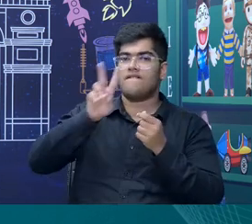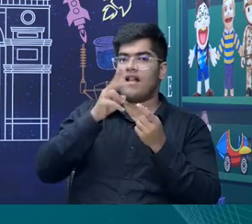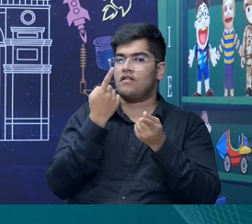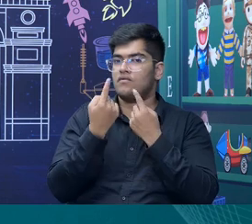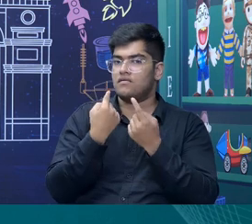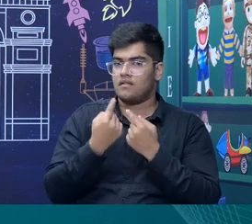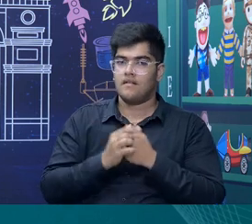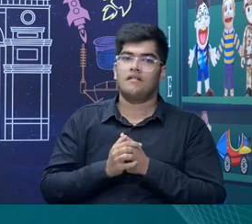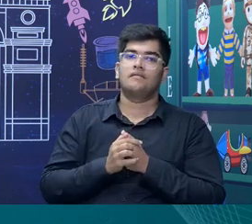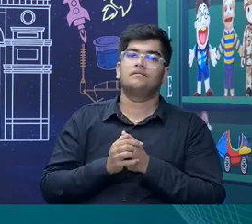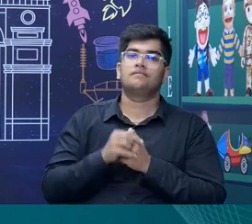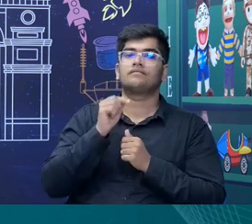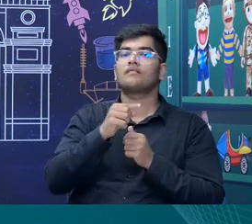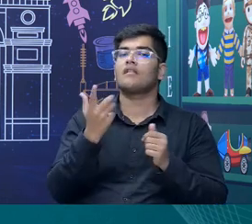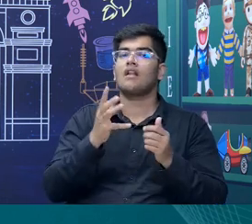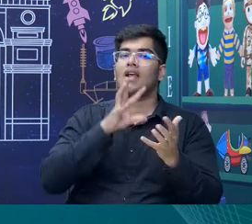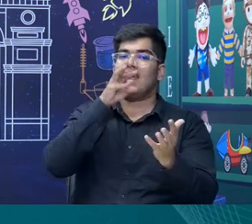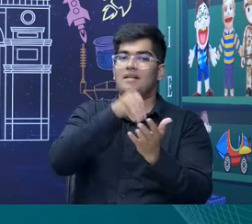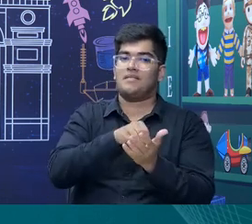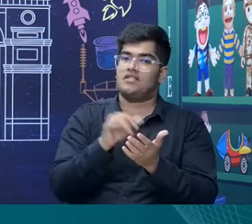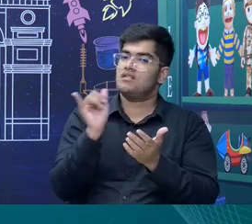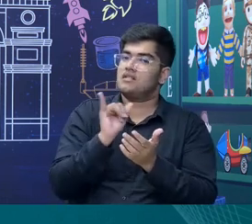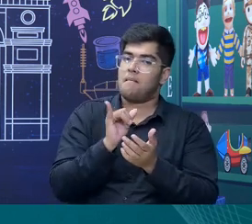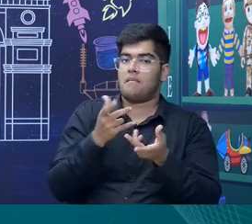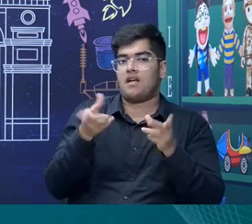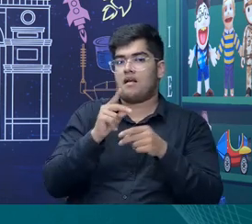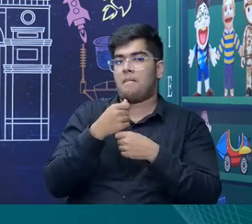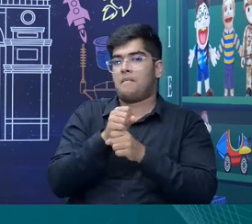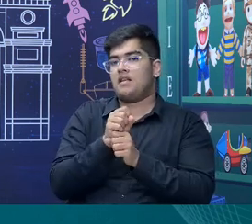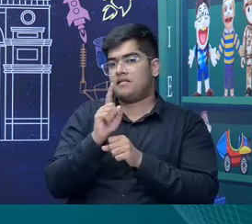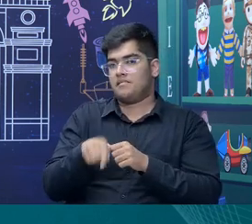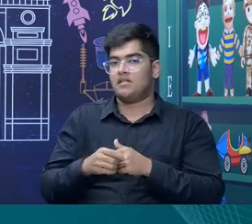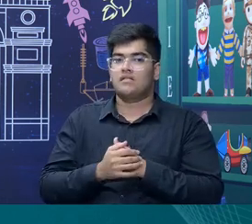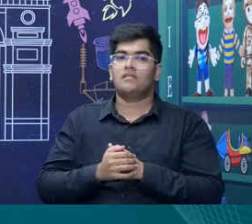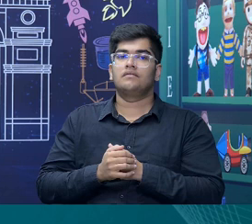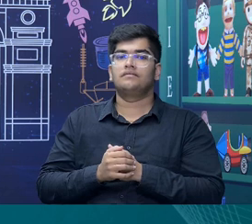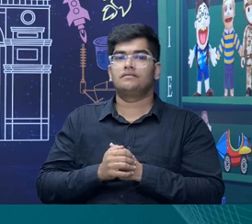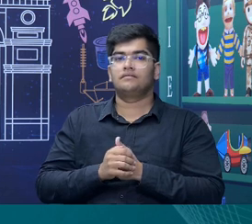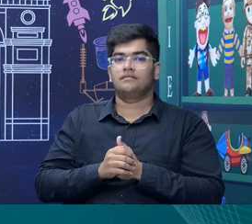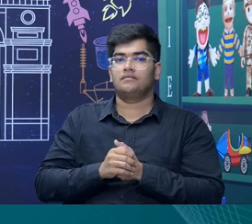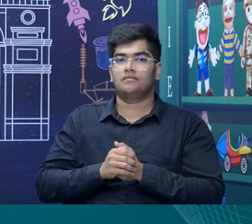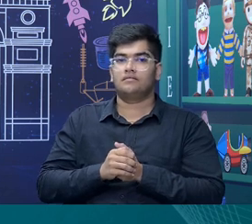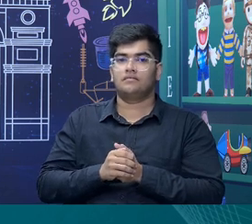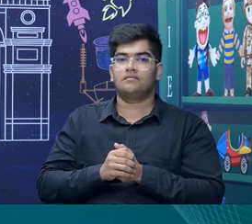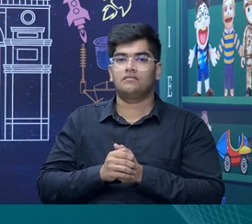just like admission of a partner and we are familiar with this